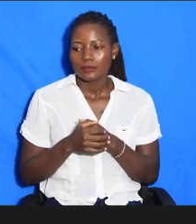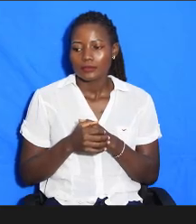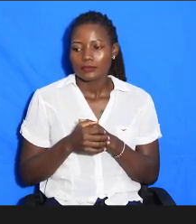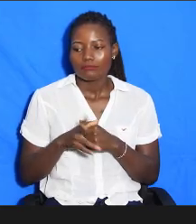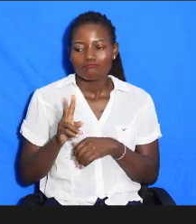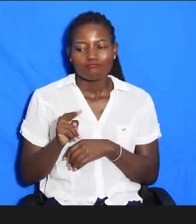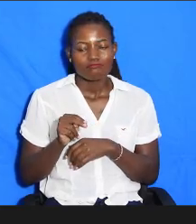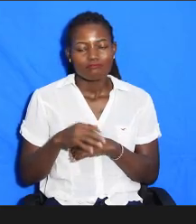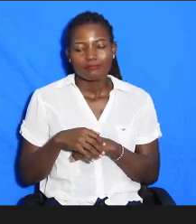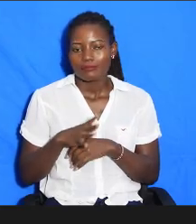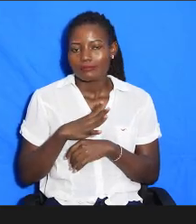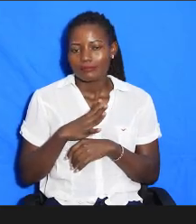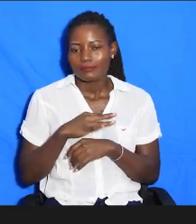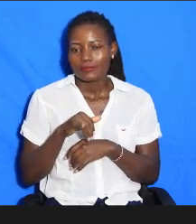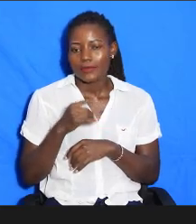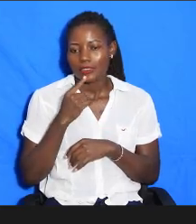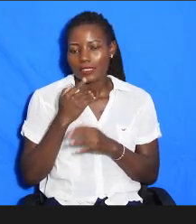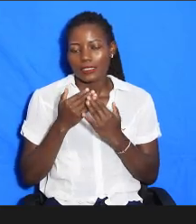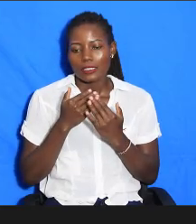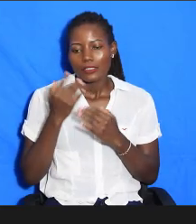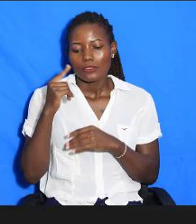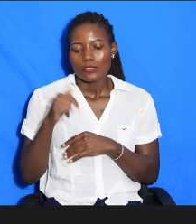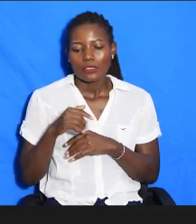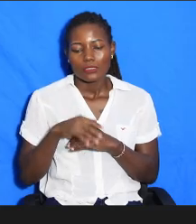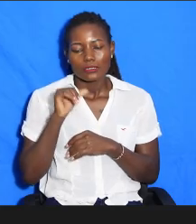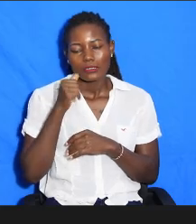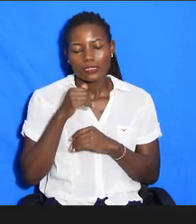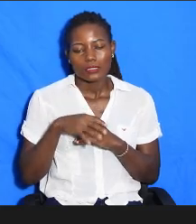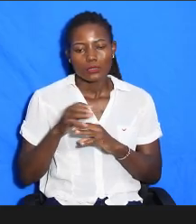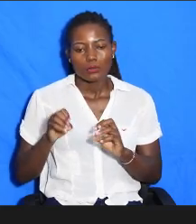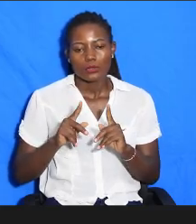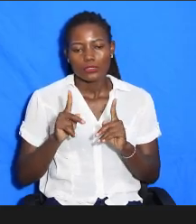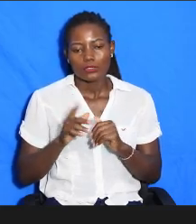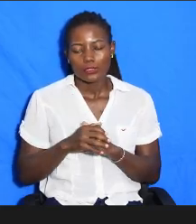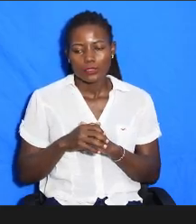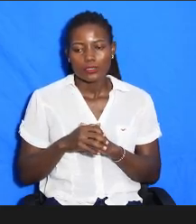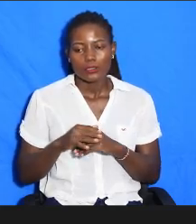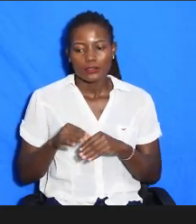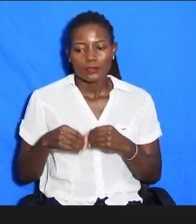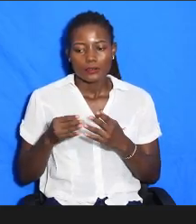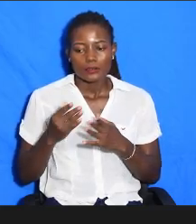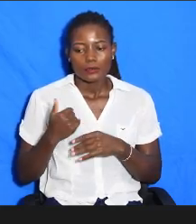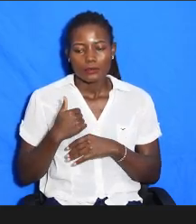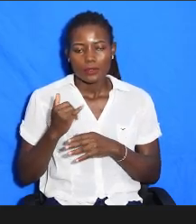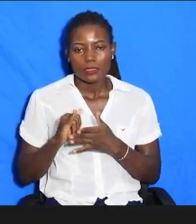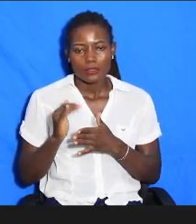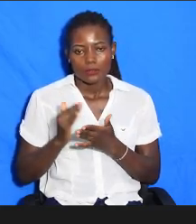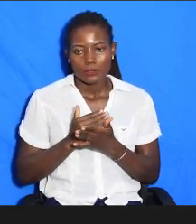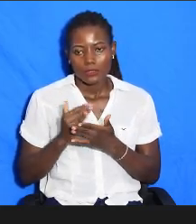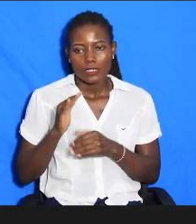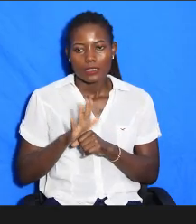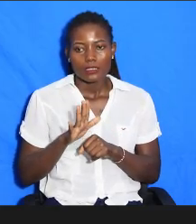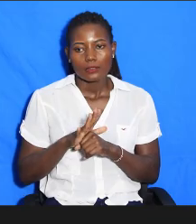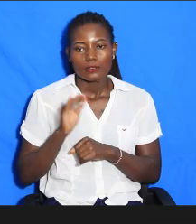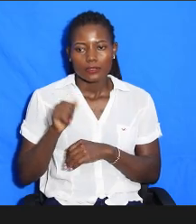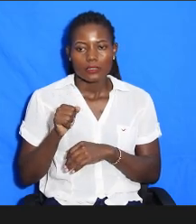No, I don't have any last word, but just to say thank you so much for this wonderful opportunity that you've given me and that we've shared a lot.